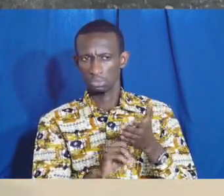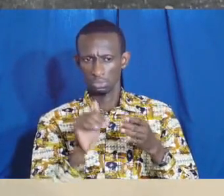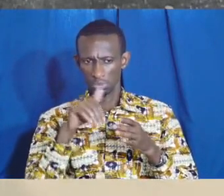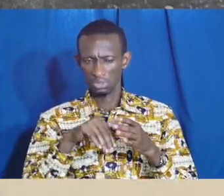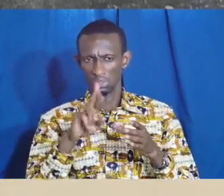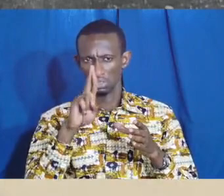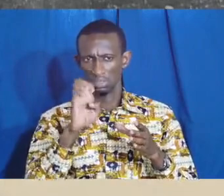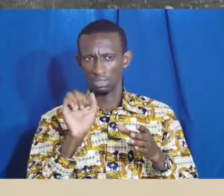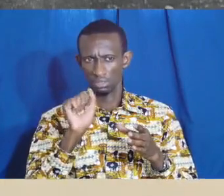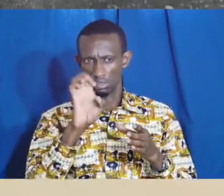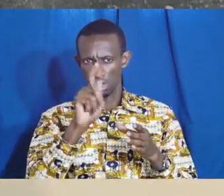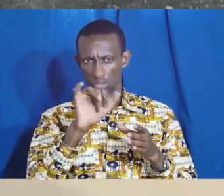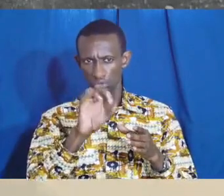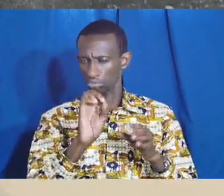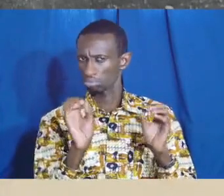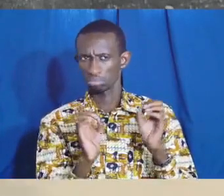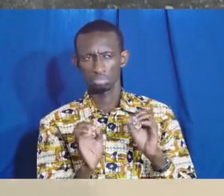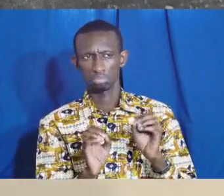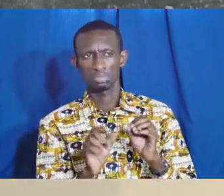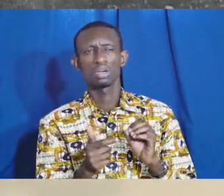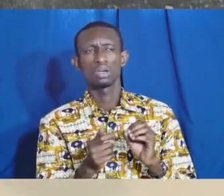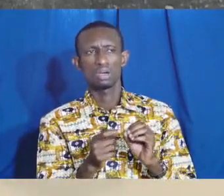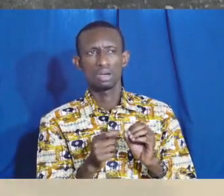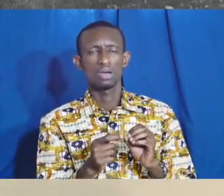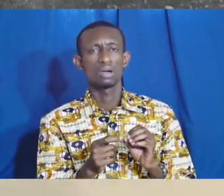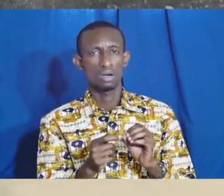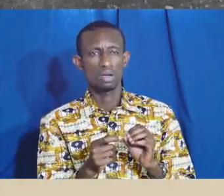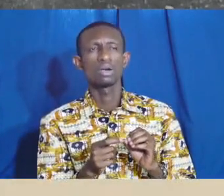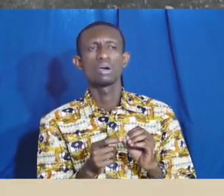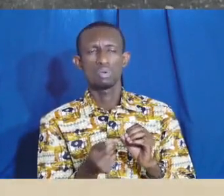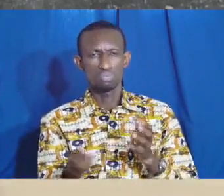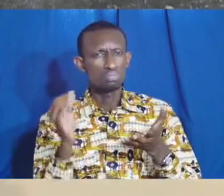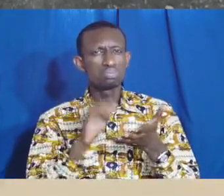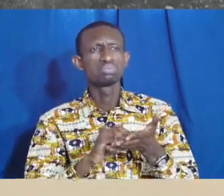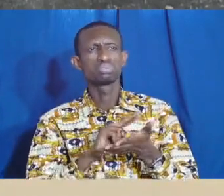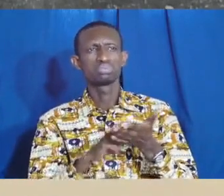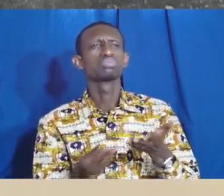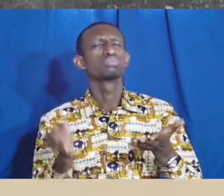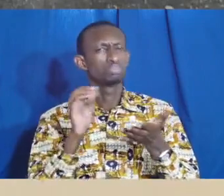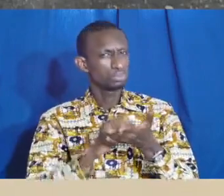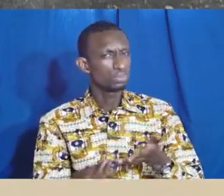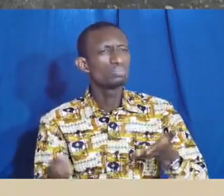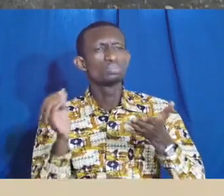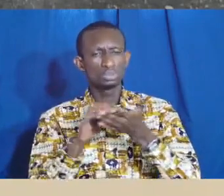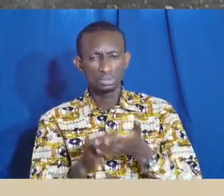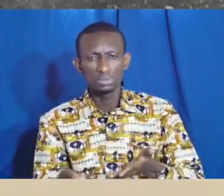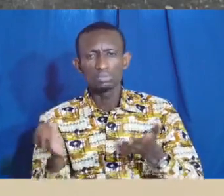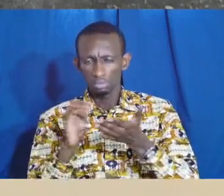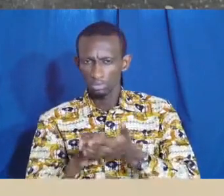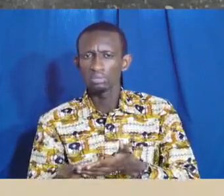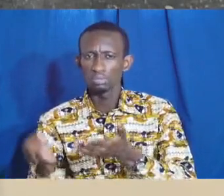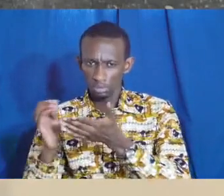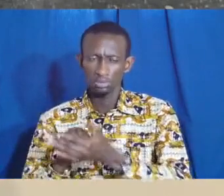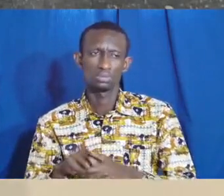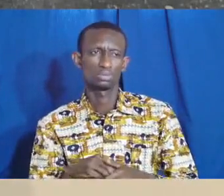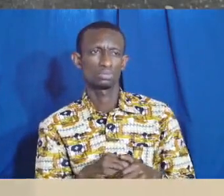can just be used repeatedly. So that is to say, enzymes are used over and over again. You can say enzymes are